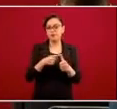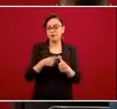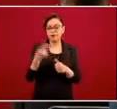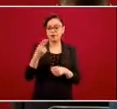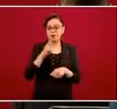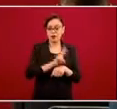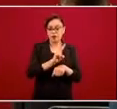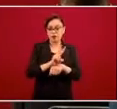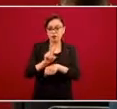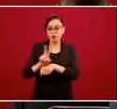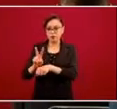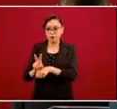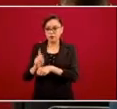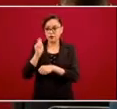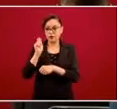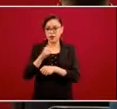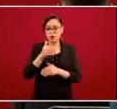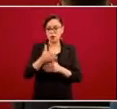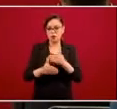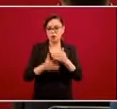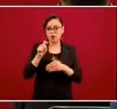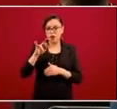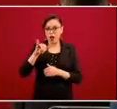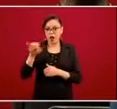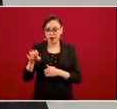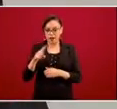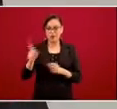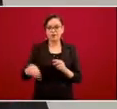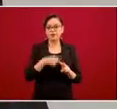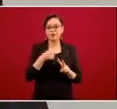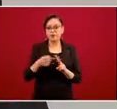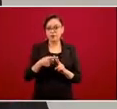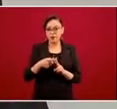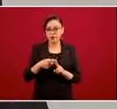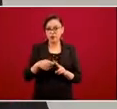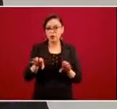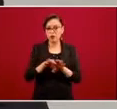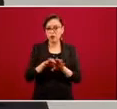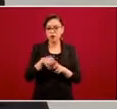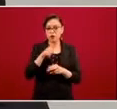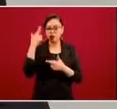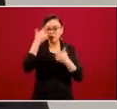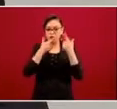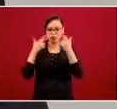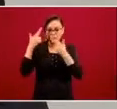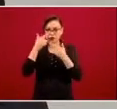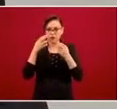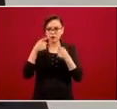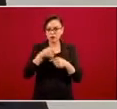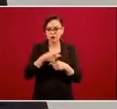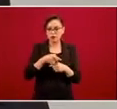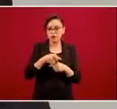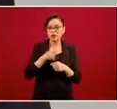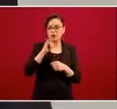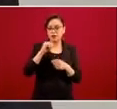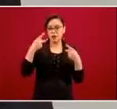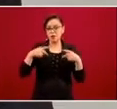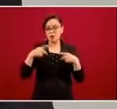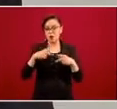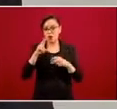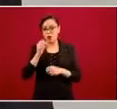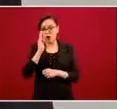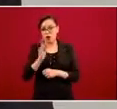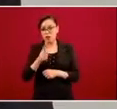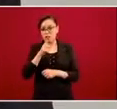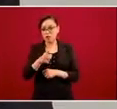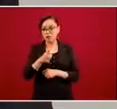personnel in charge of this process will have the following functions. They will have to supervise the overall process of